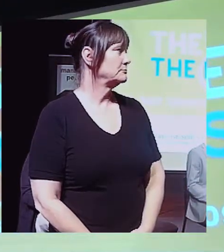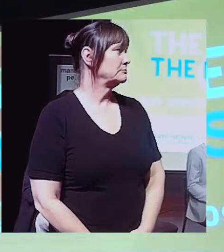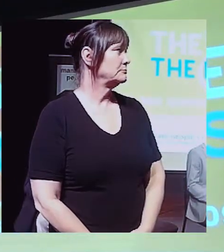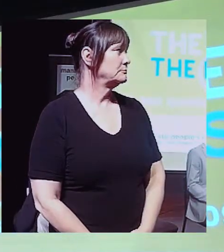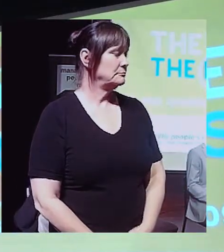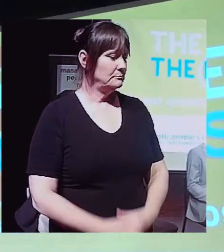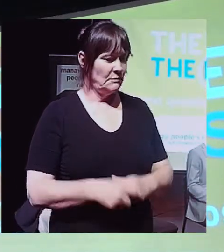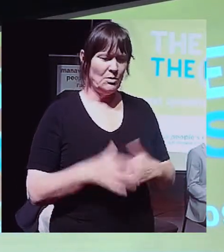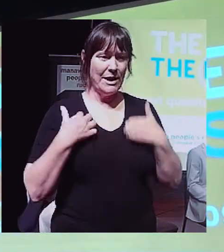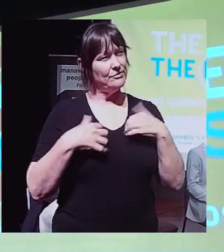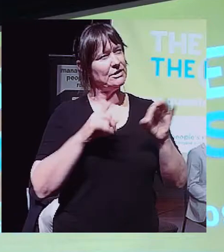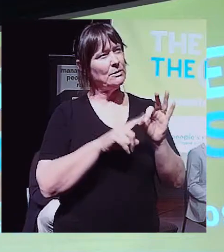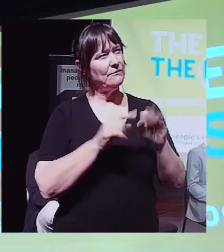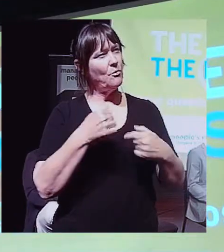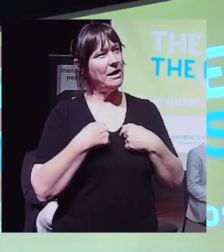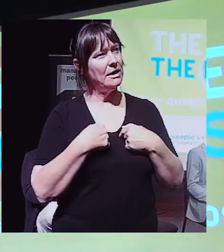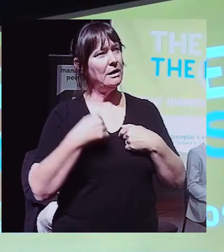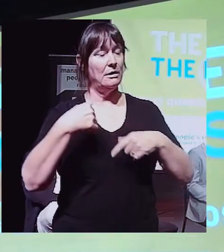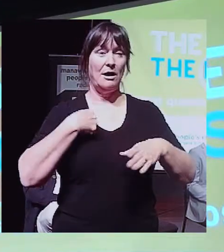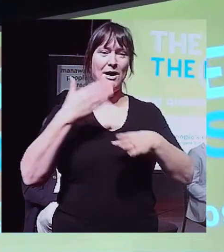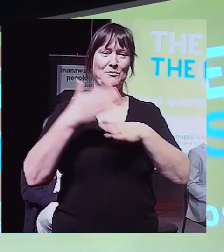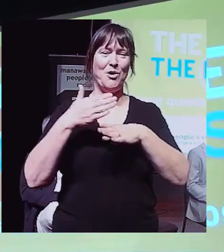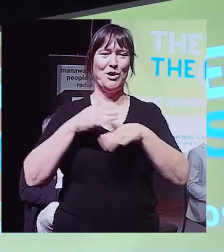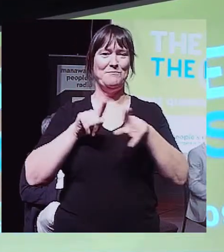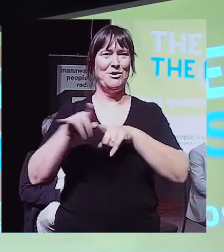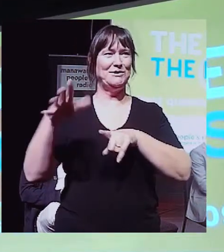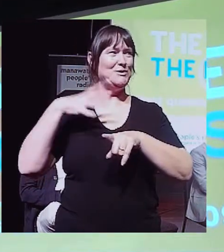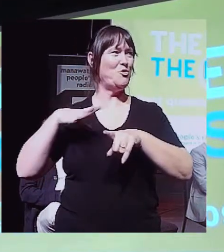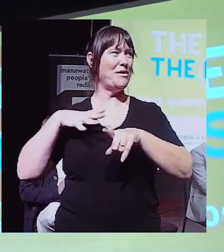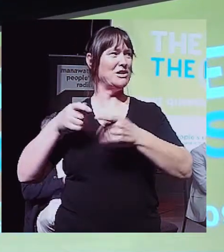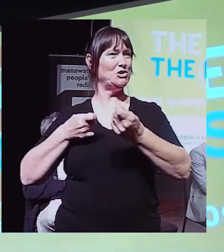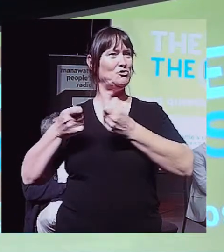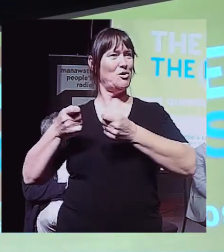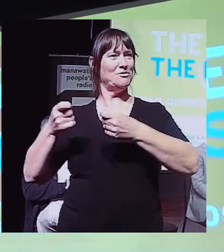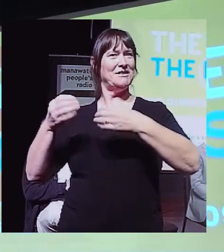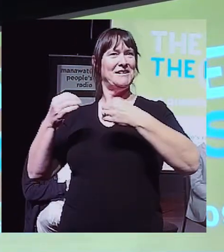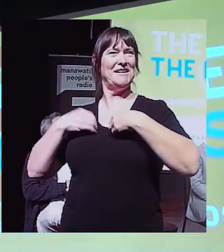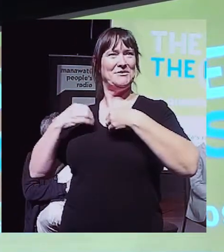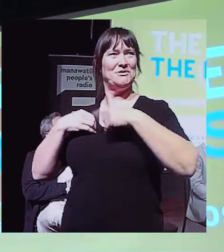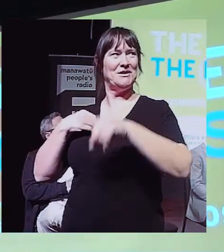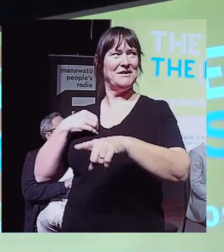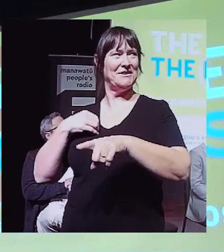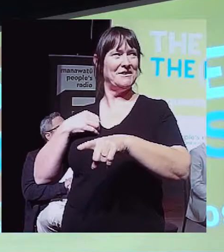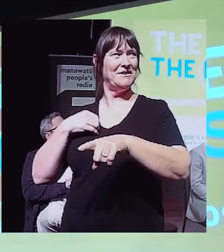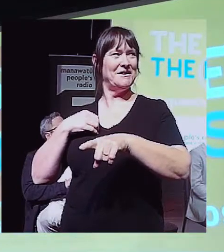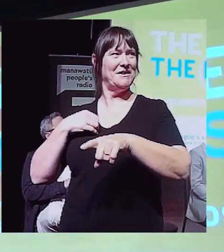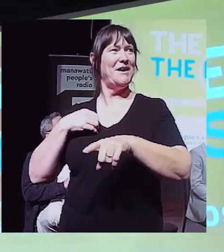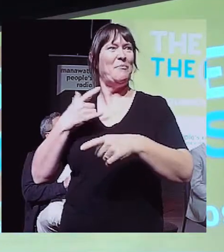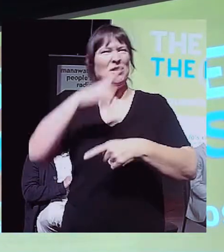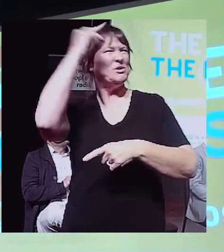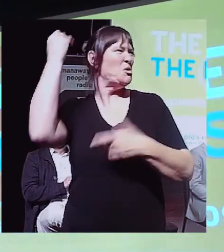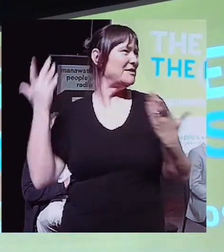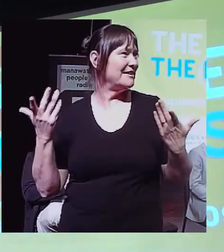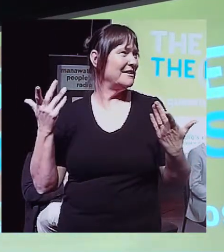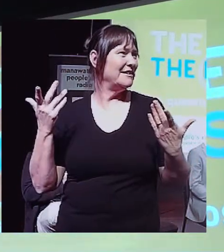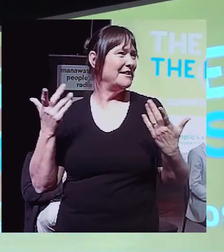Well, it's quite an interesting question for me, because I actually work in a female-dominated industry that's actually on the growth. Everybody seems to want a registered nurse at the moment due to some sort of plague